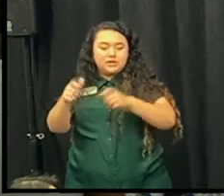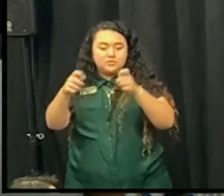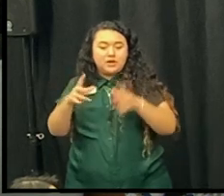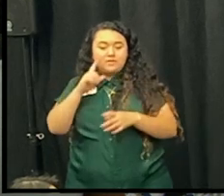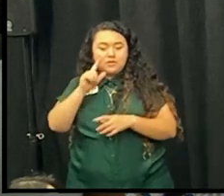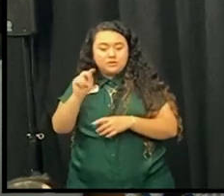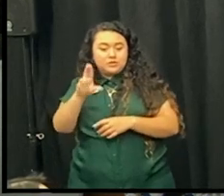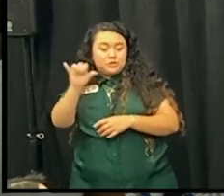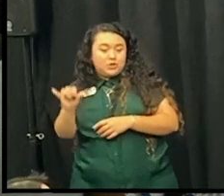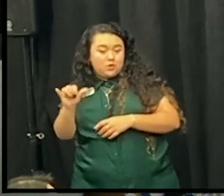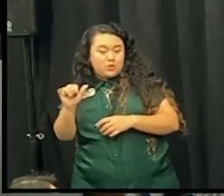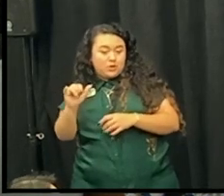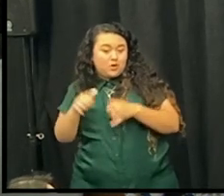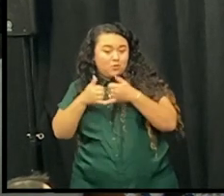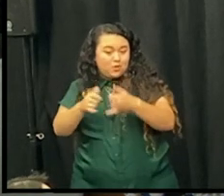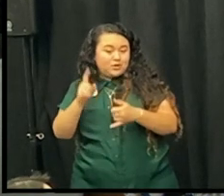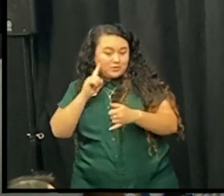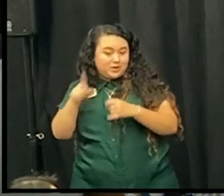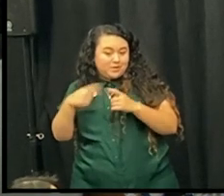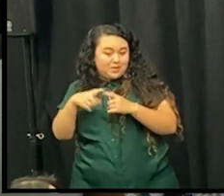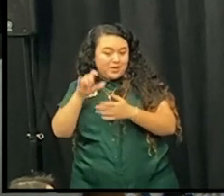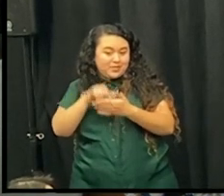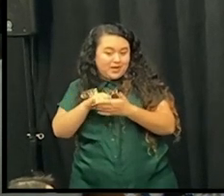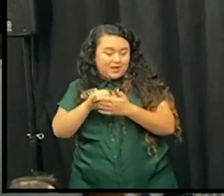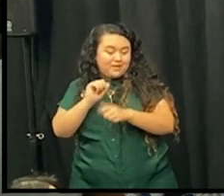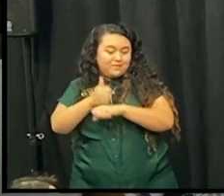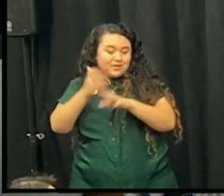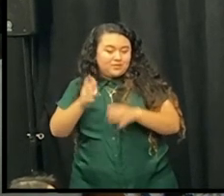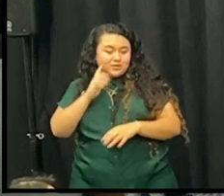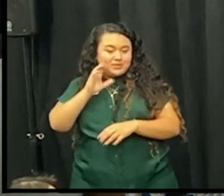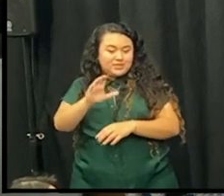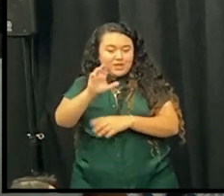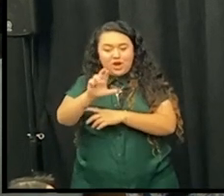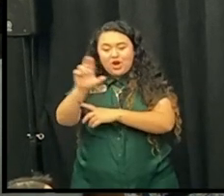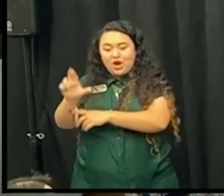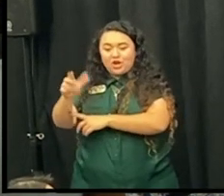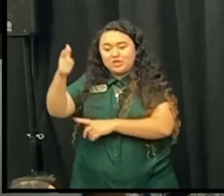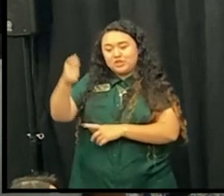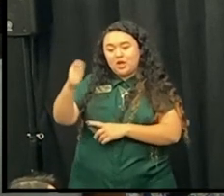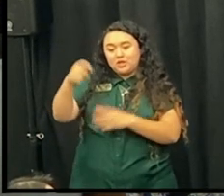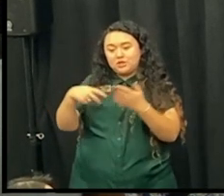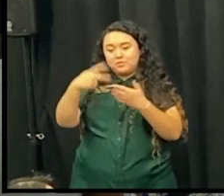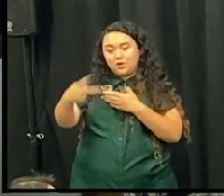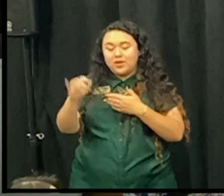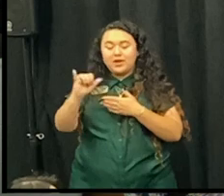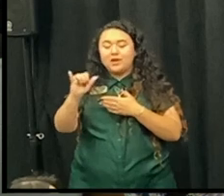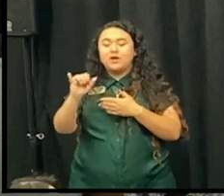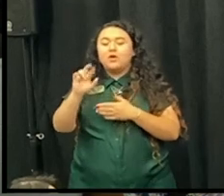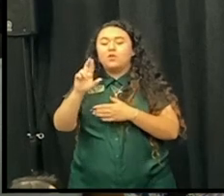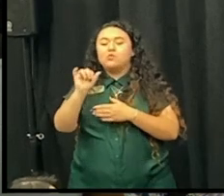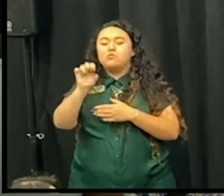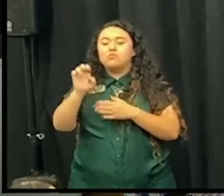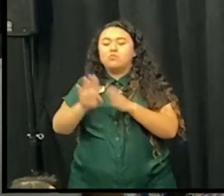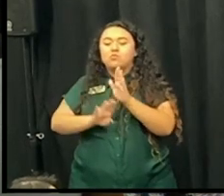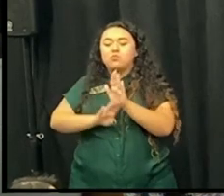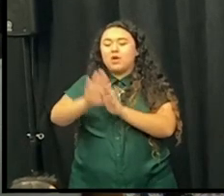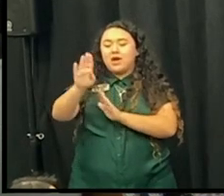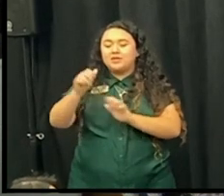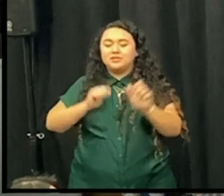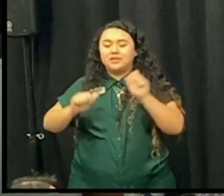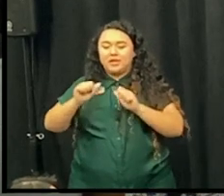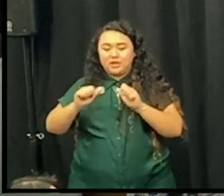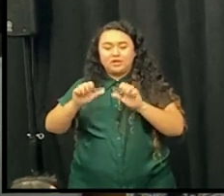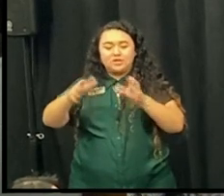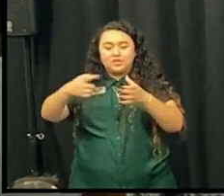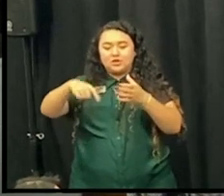hear about that. And he's a founder of the CRR Scholarship Program and a Rise Theater Circle of Advocates member.